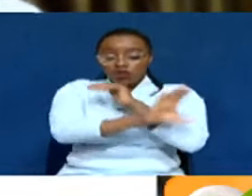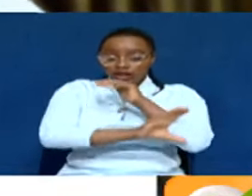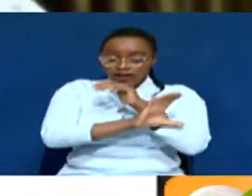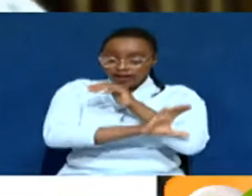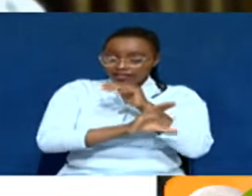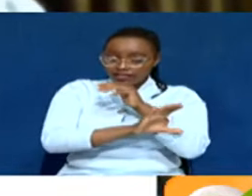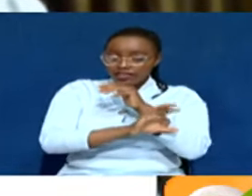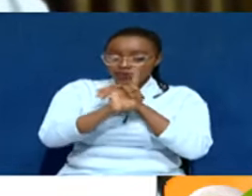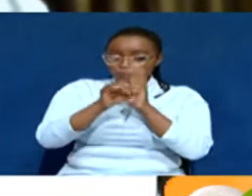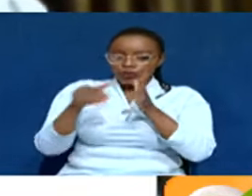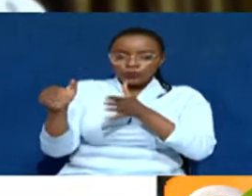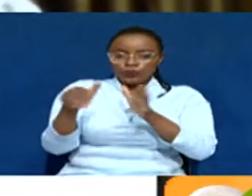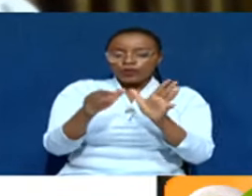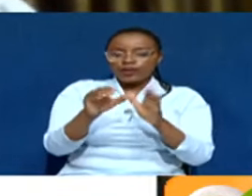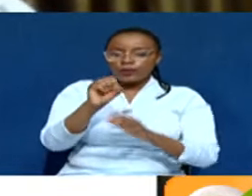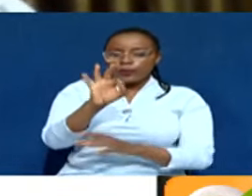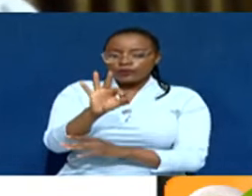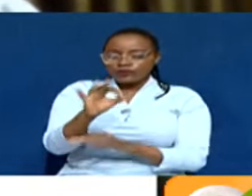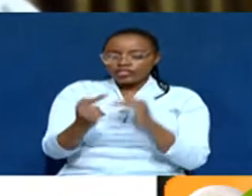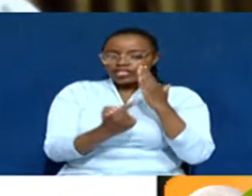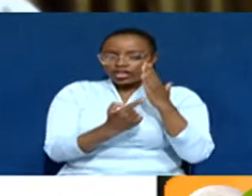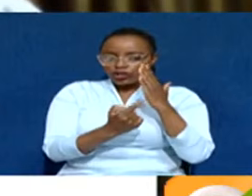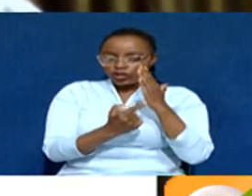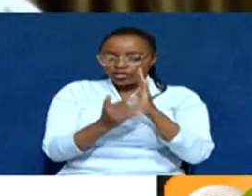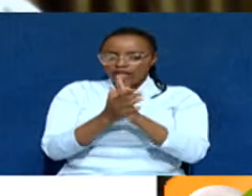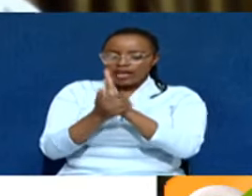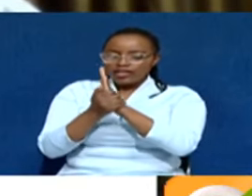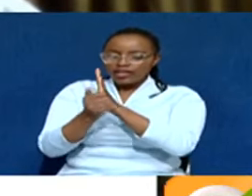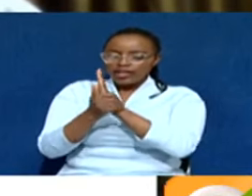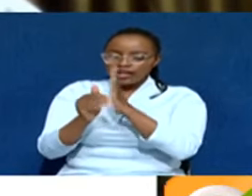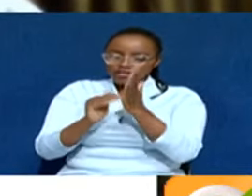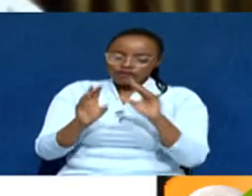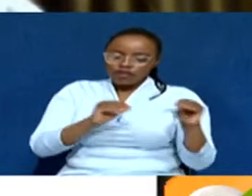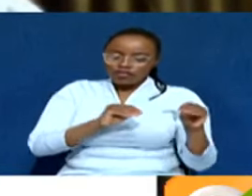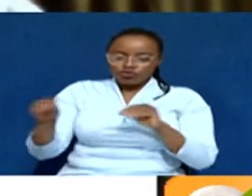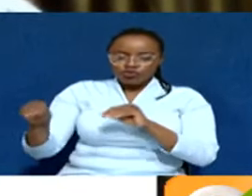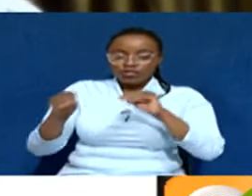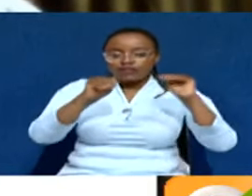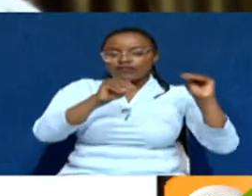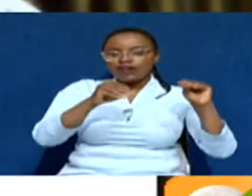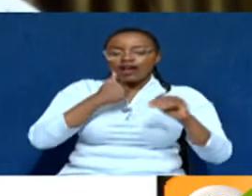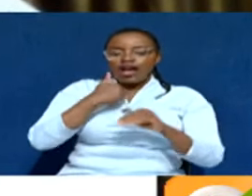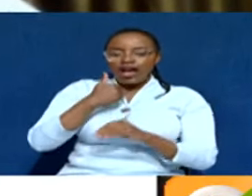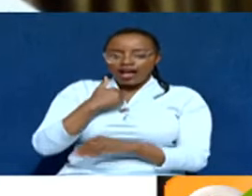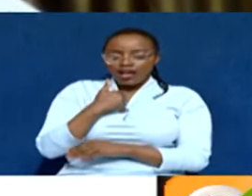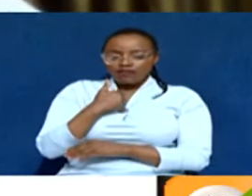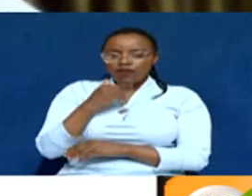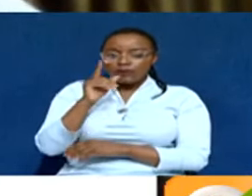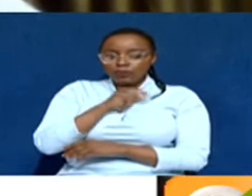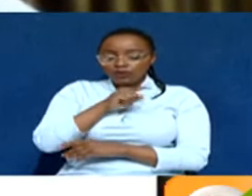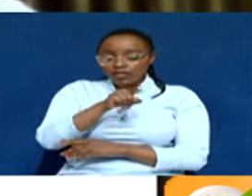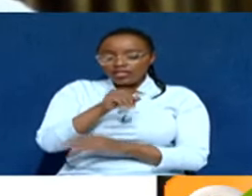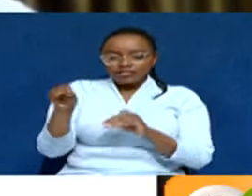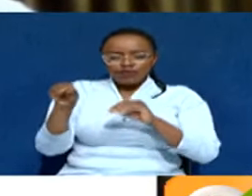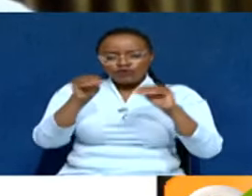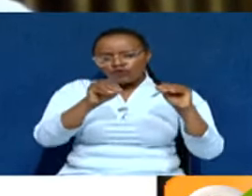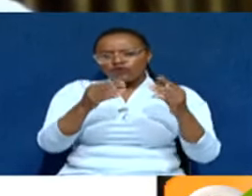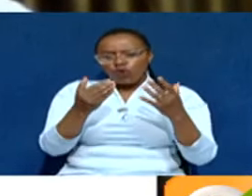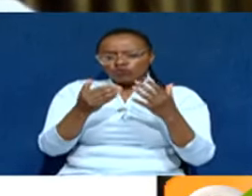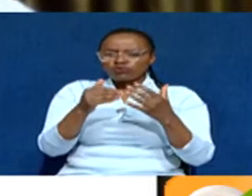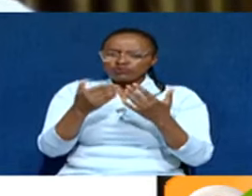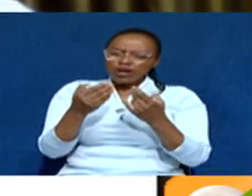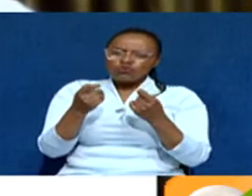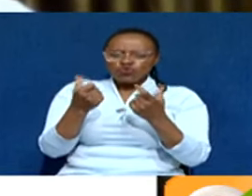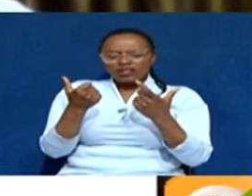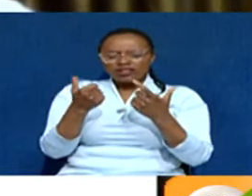of the avenues of technology and skills transfer. We have had this migration for some time, and